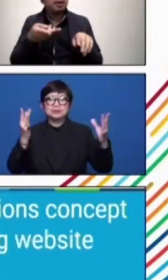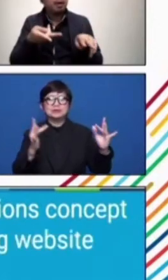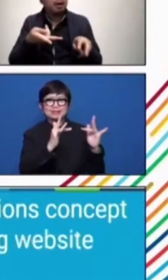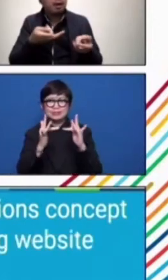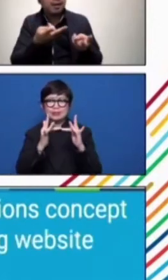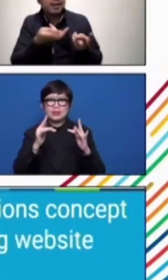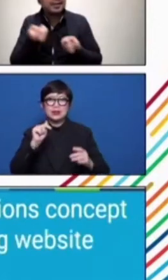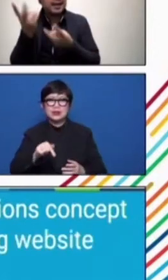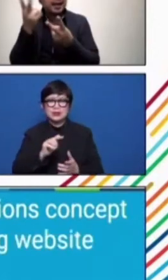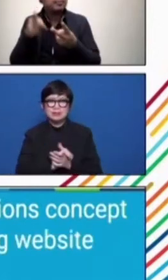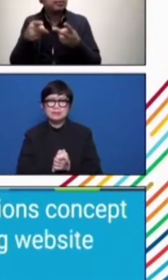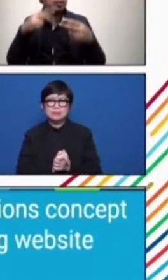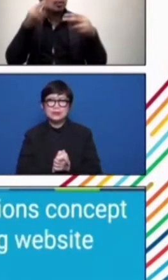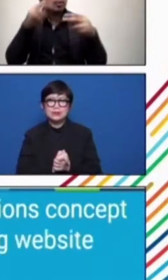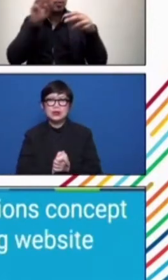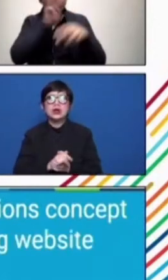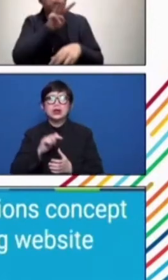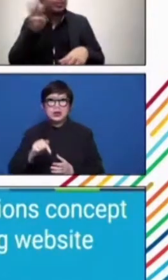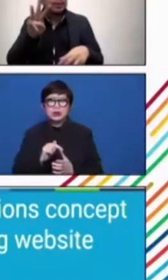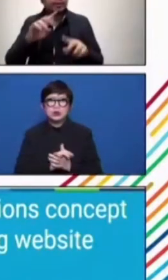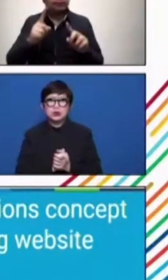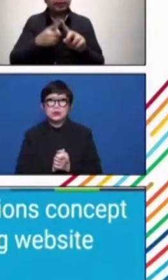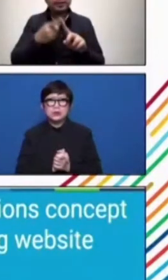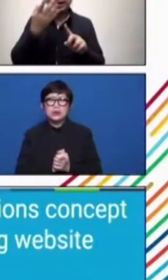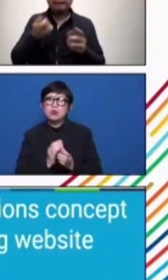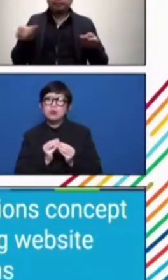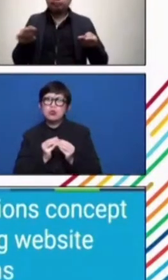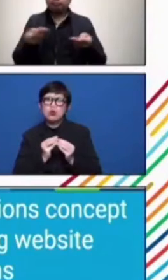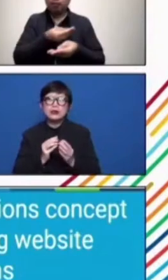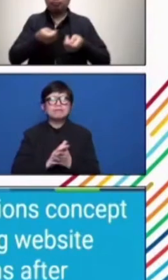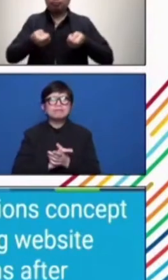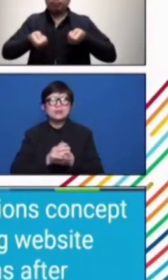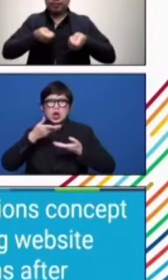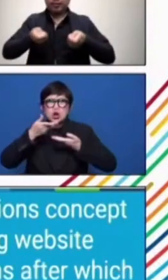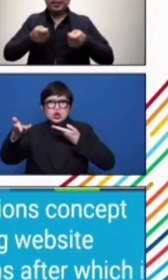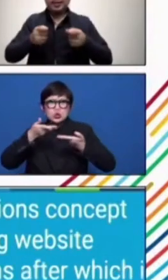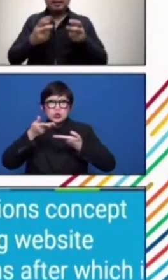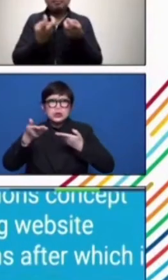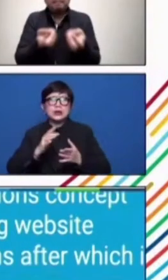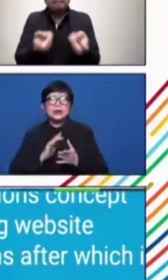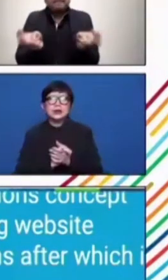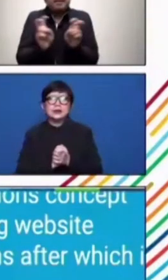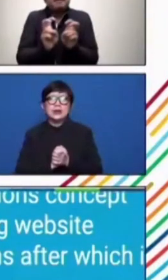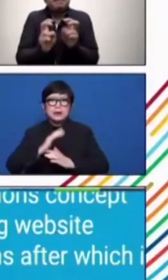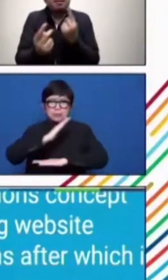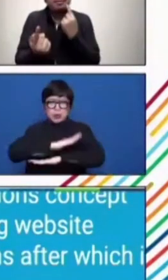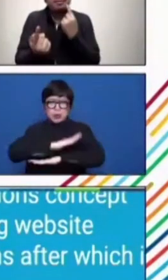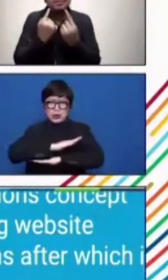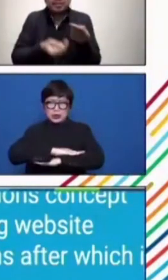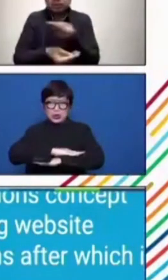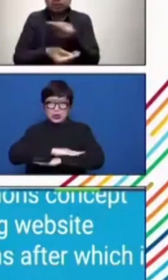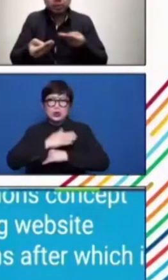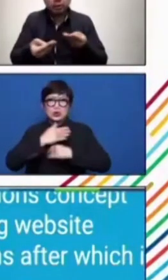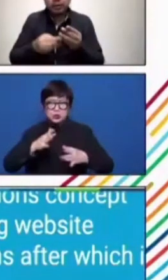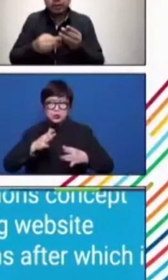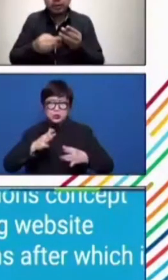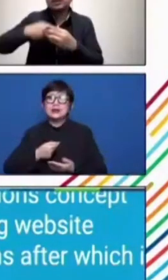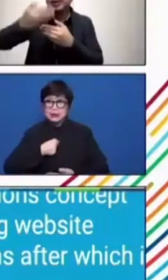will first have a moderated panel discussions after which I will invite interventions from the floor